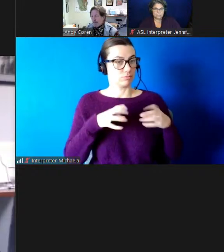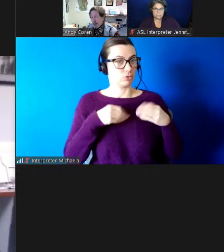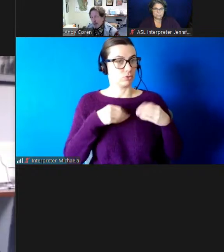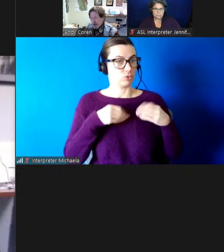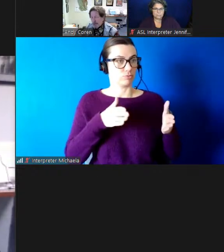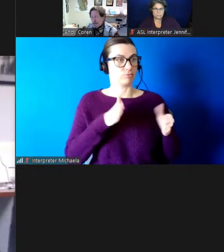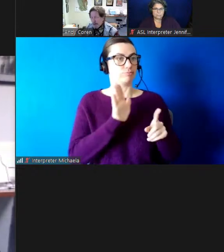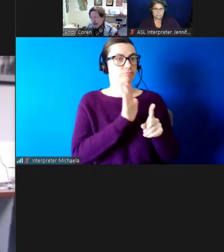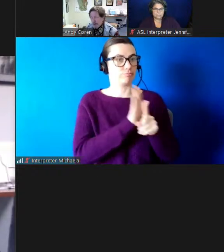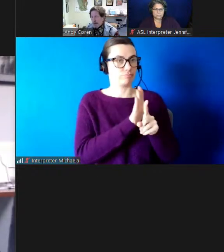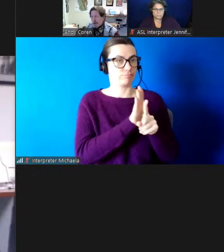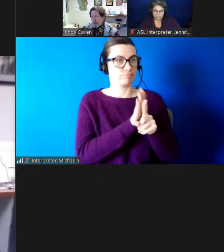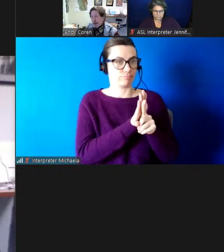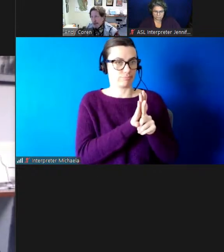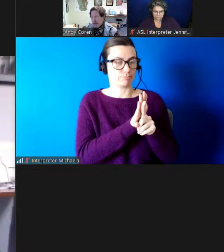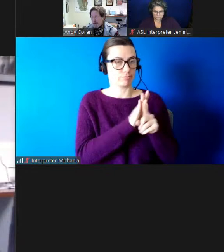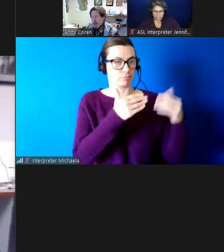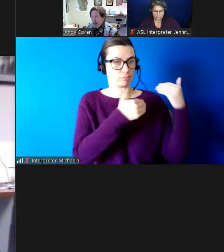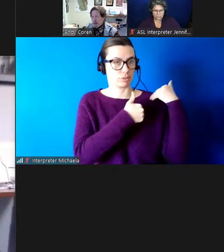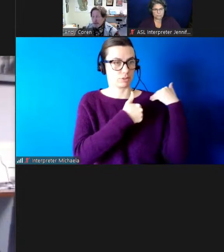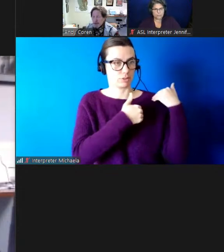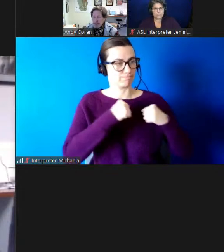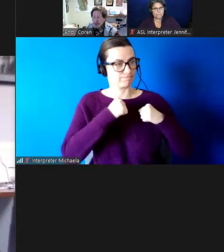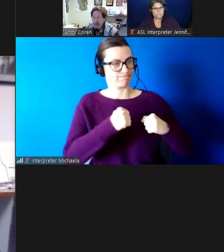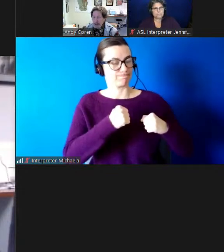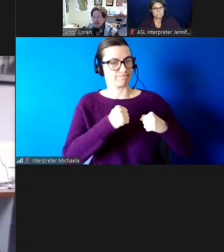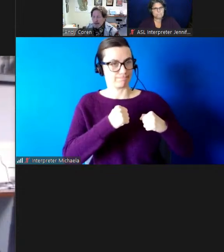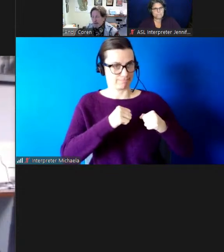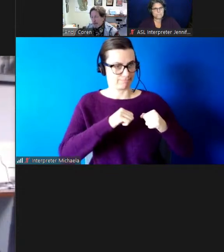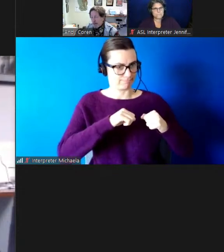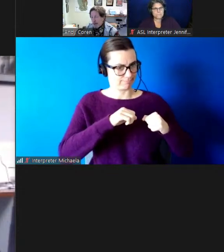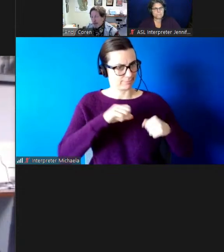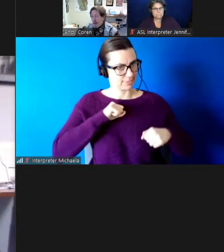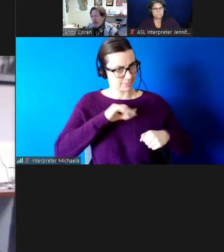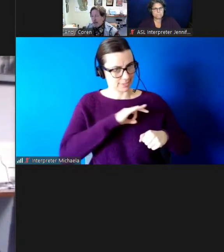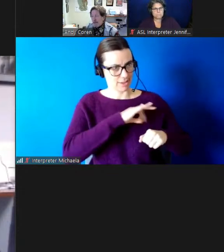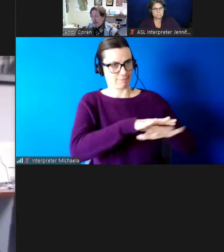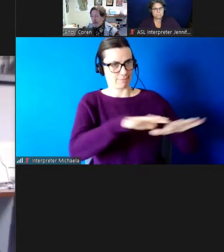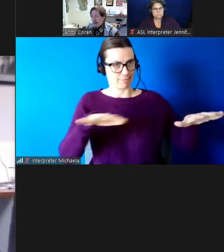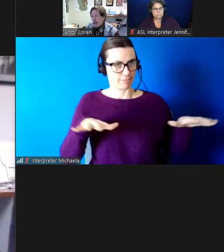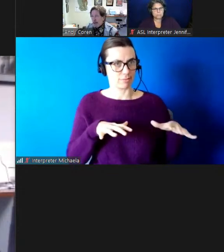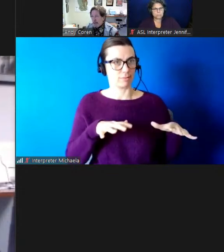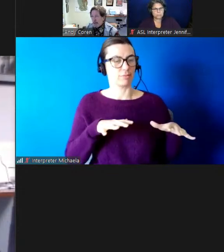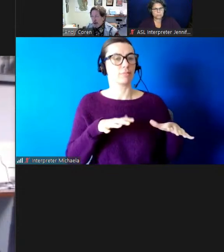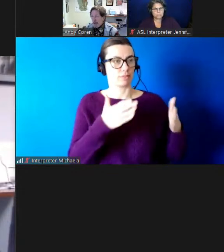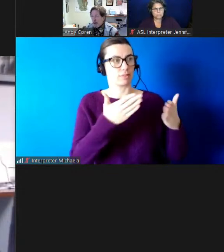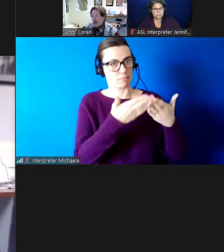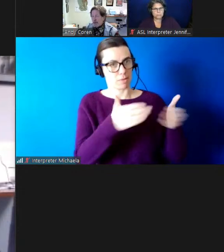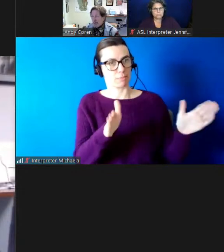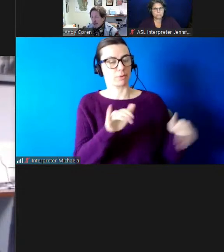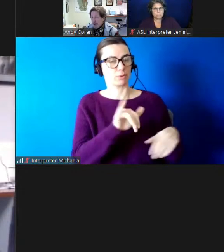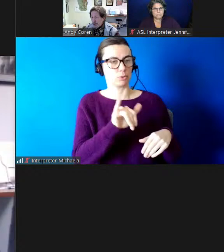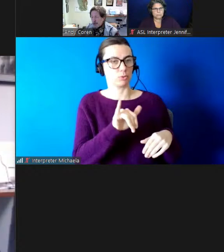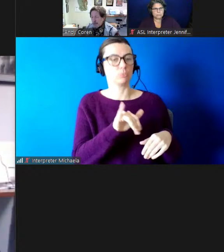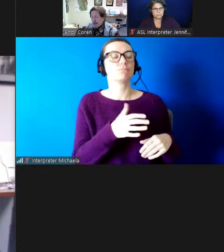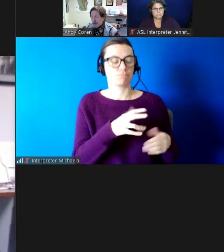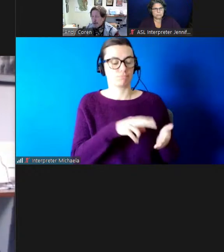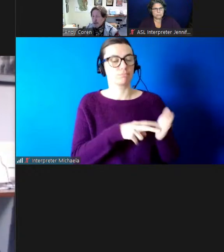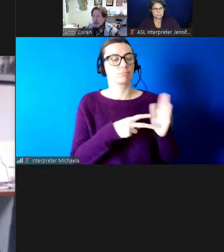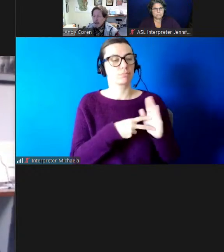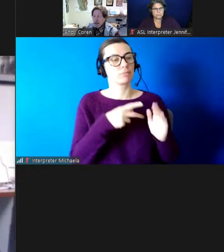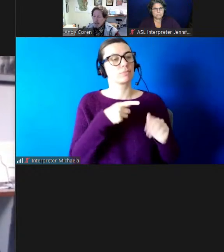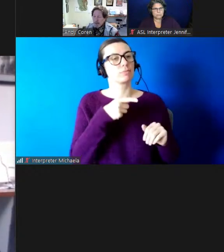if the employer's responsibility is to protect their entire employee staff and the public, then they're going to want to reduce the